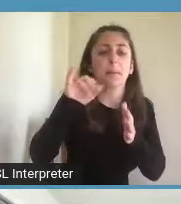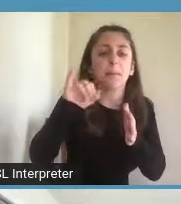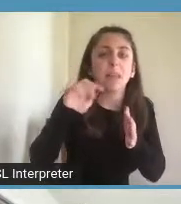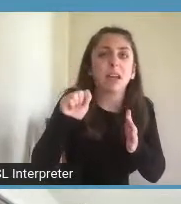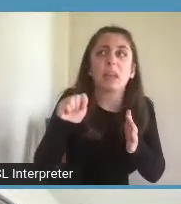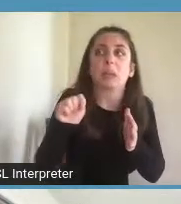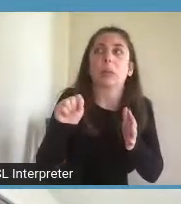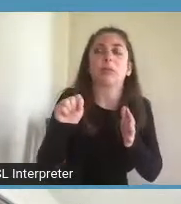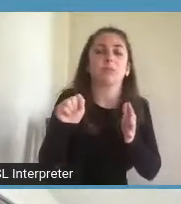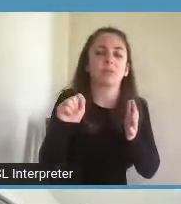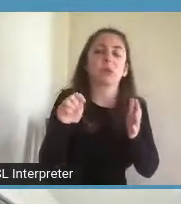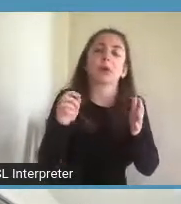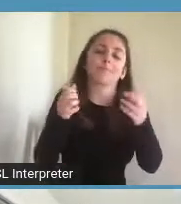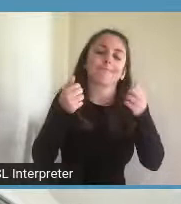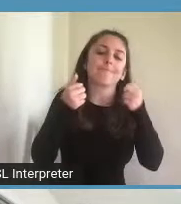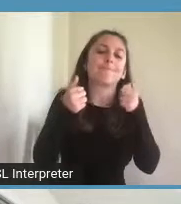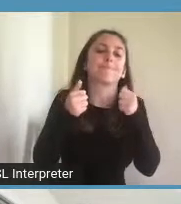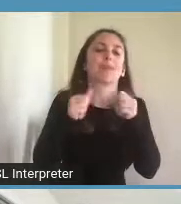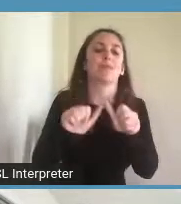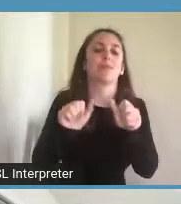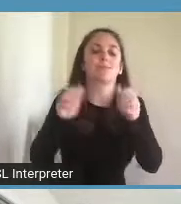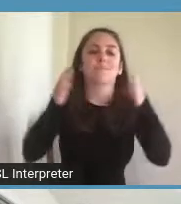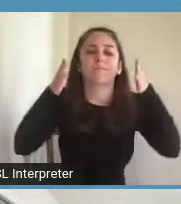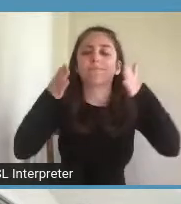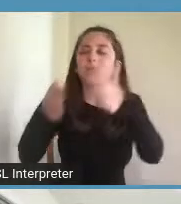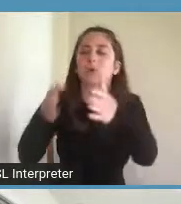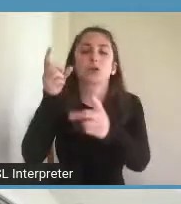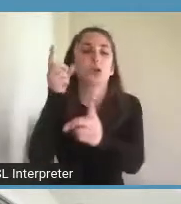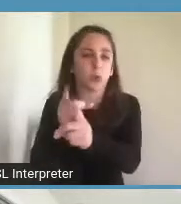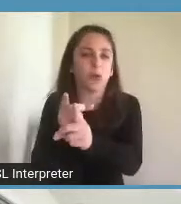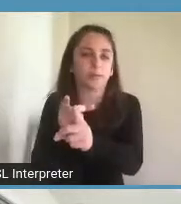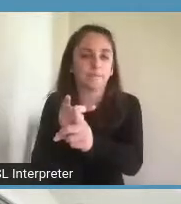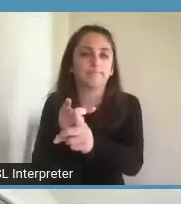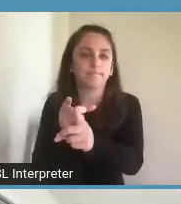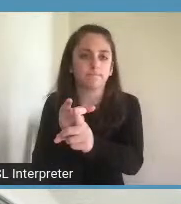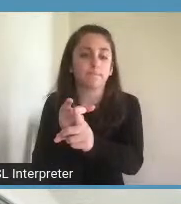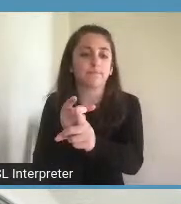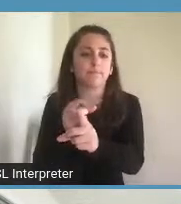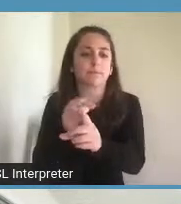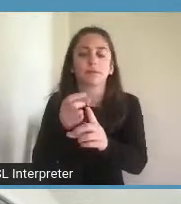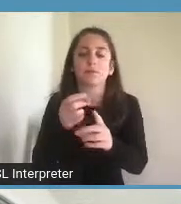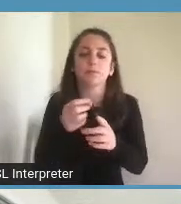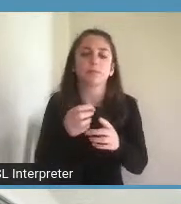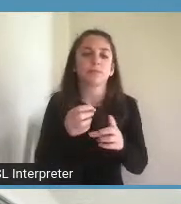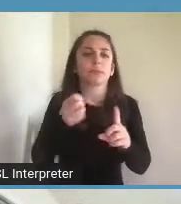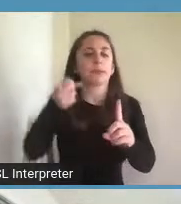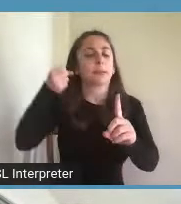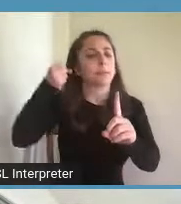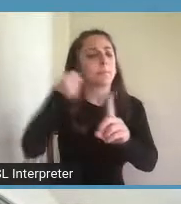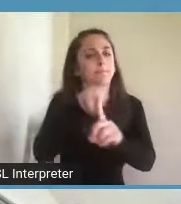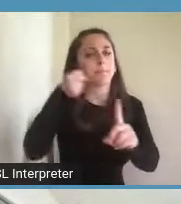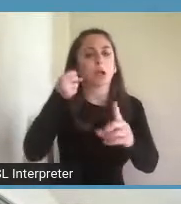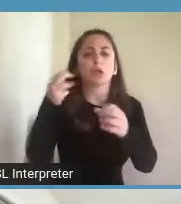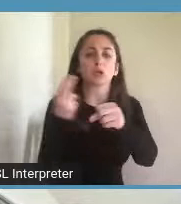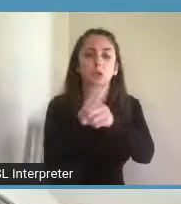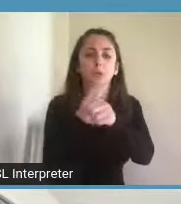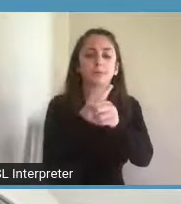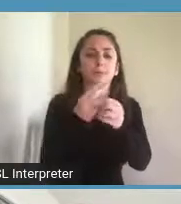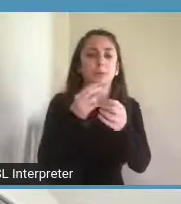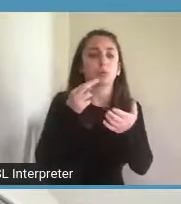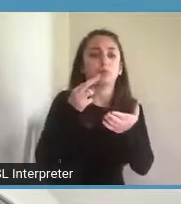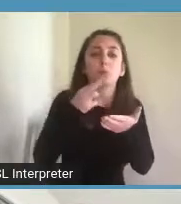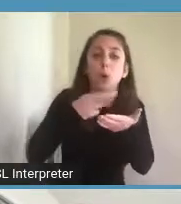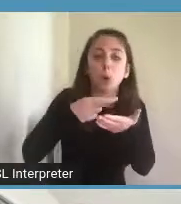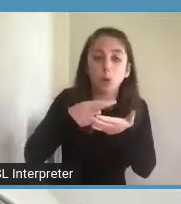the right places? So if I want to make sure I'm making the biggest impact with the limited resources I have for web content or